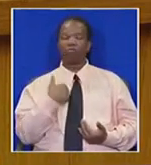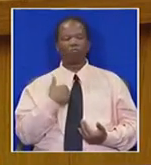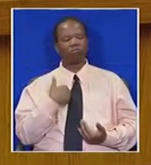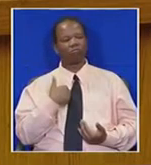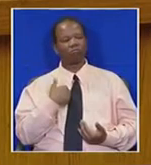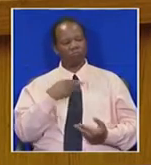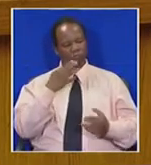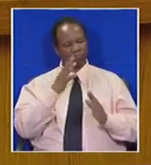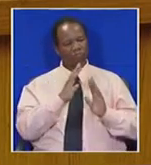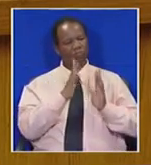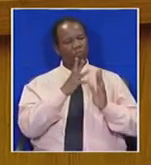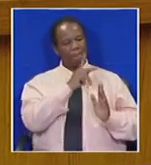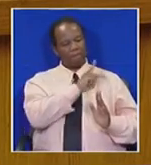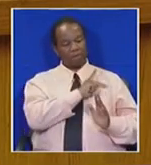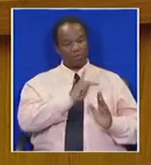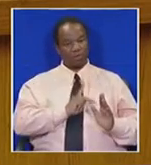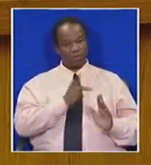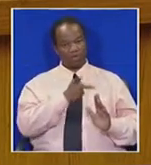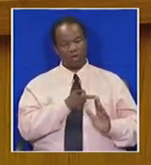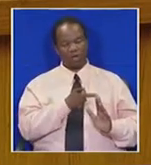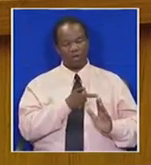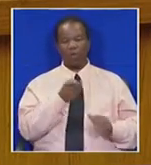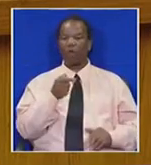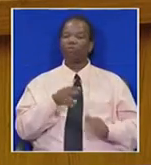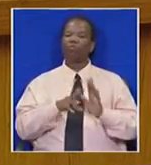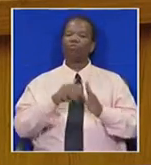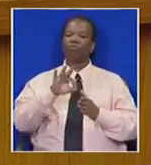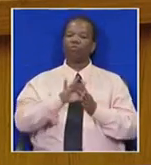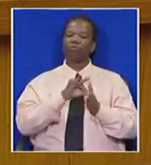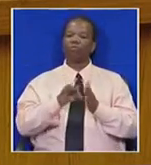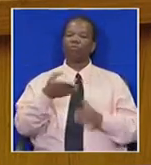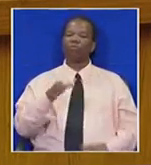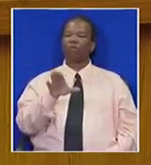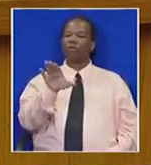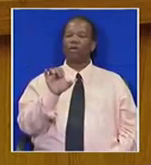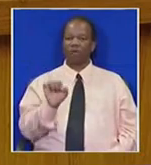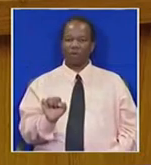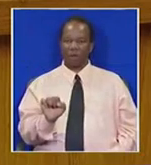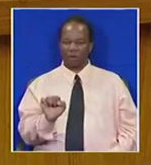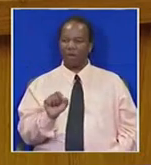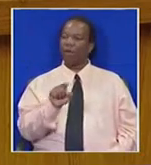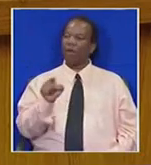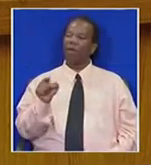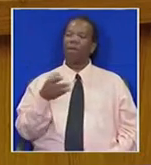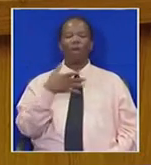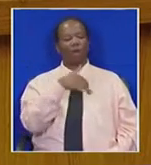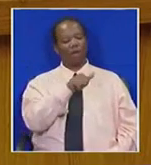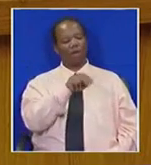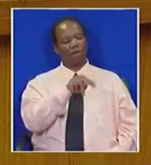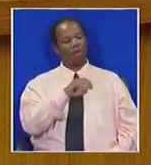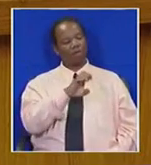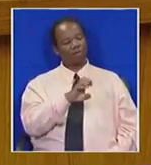President, on being elected the President of our Republic, and reiterate the good wishes and confidence of our party that the Chief Whip